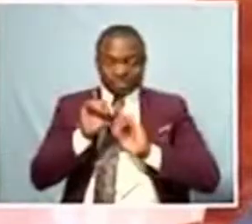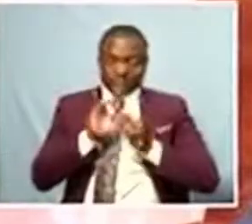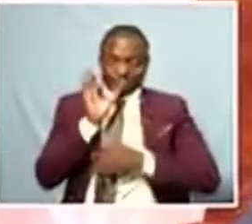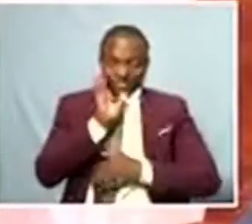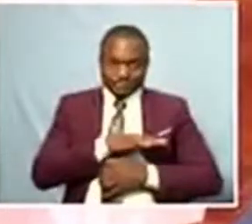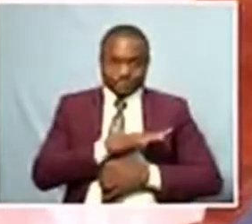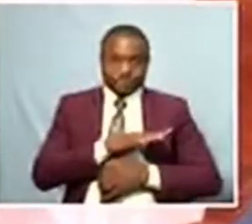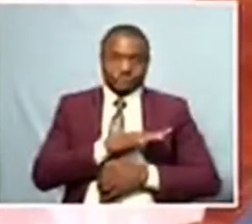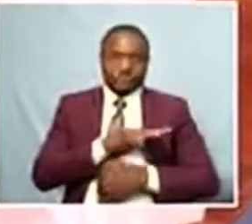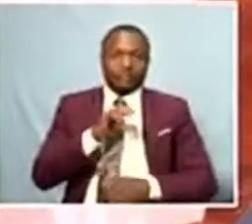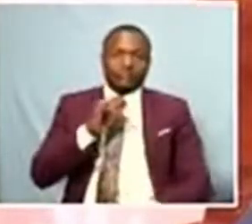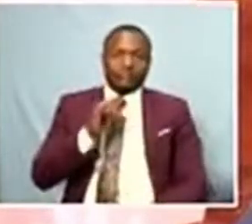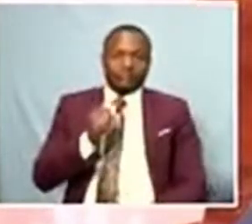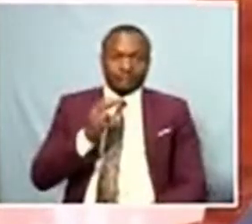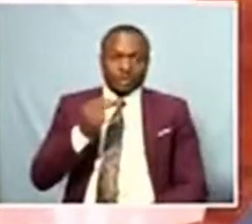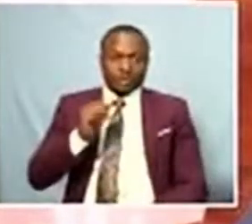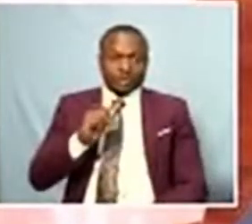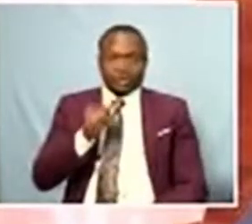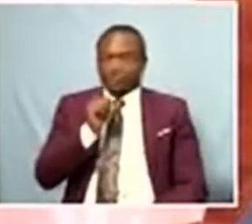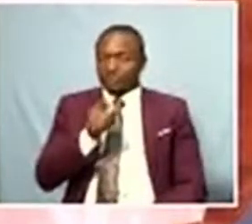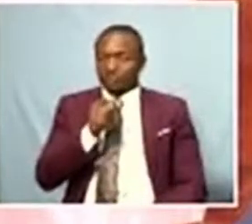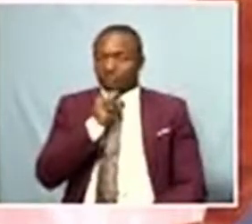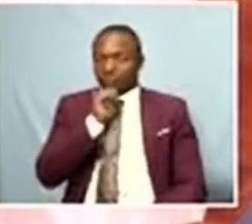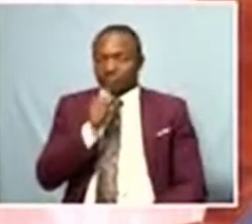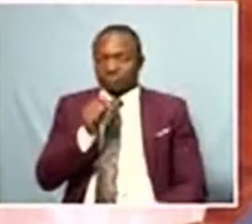the Schengen ones, that is not possible.